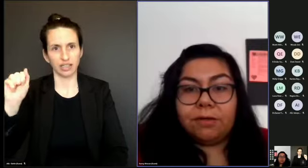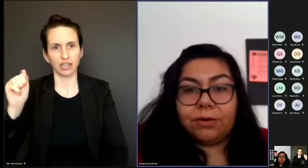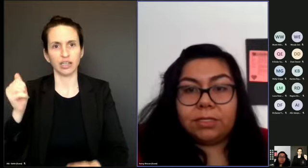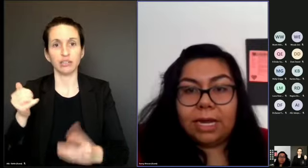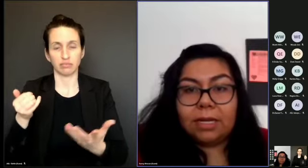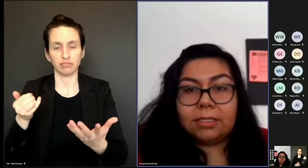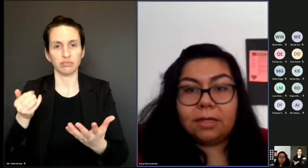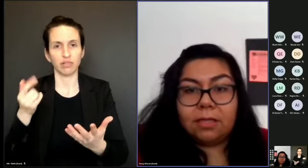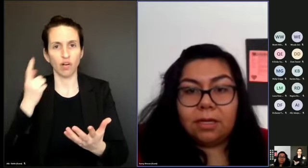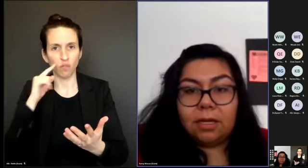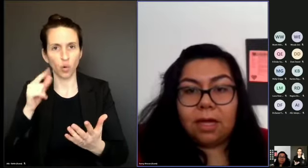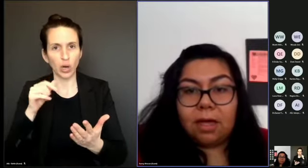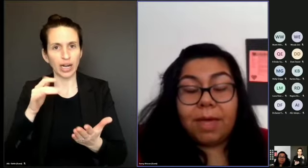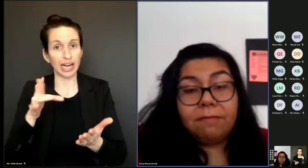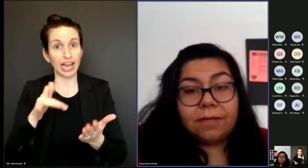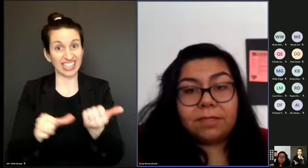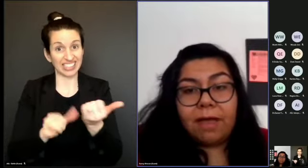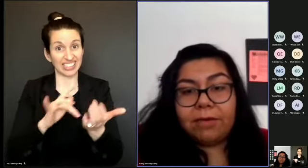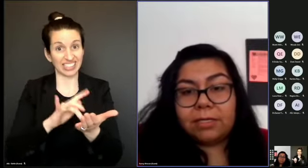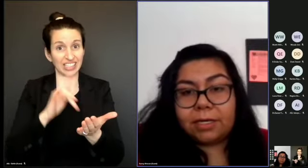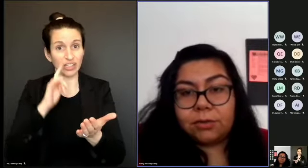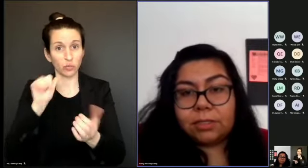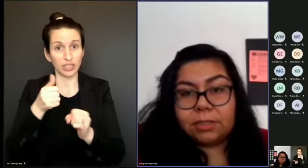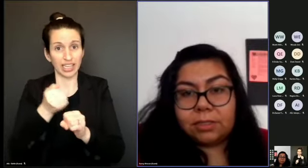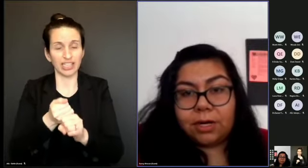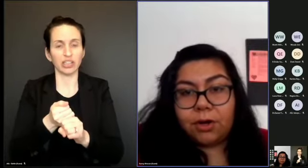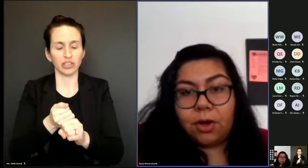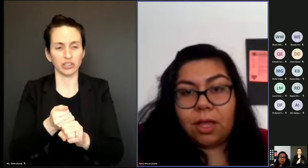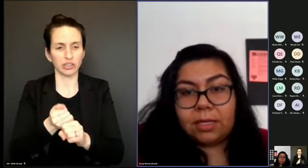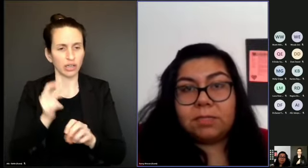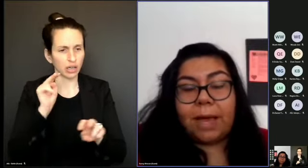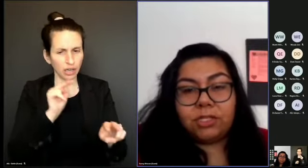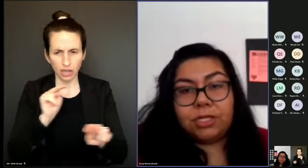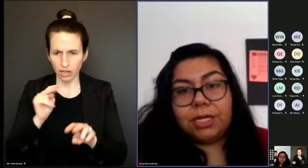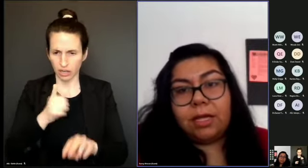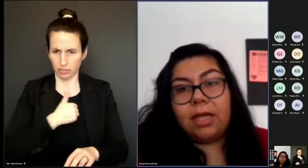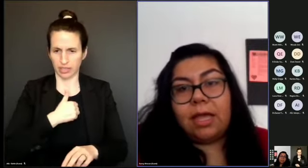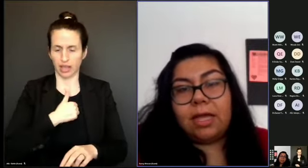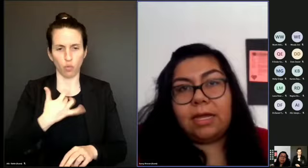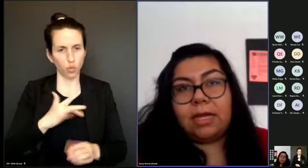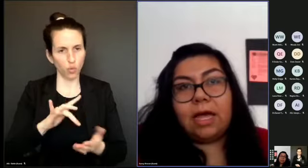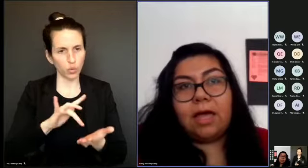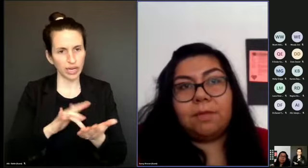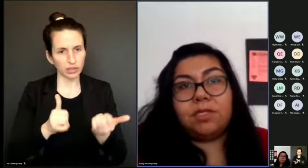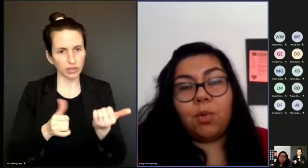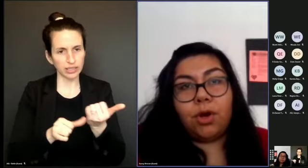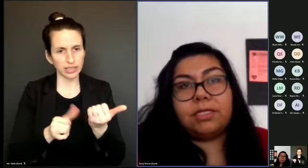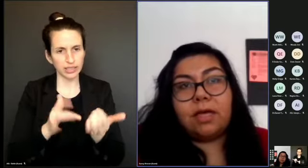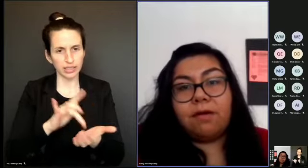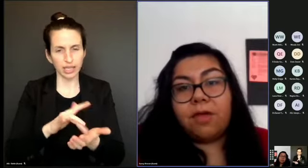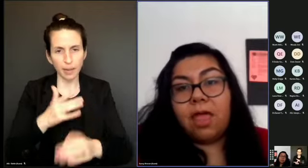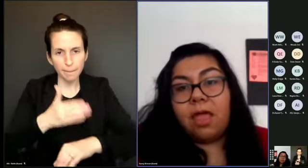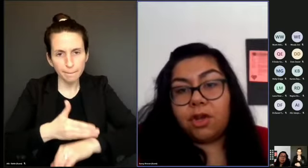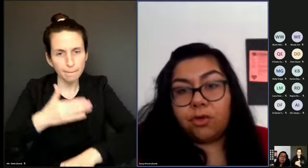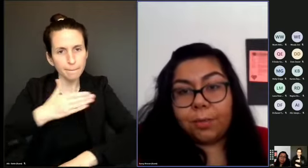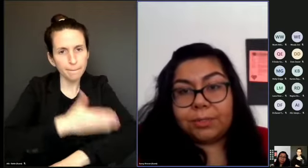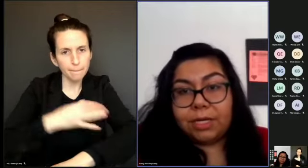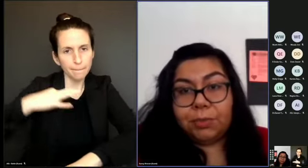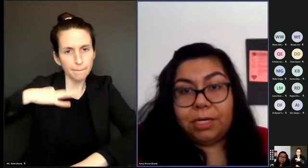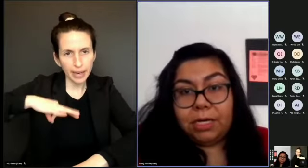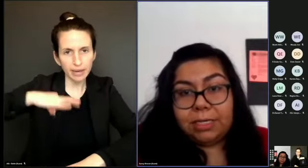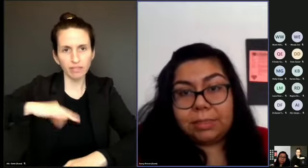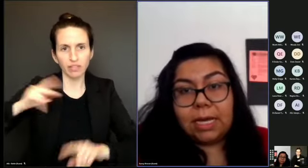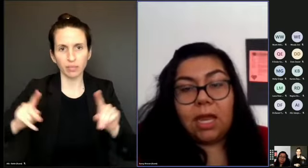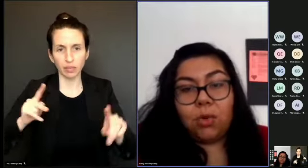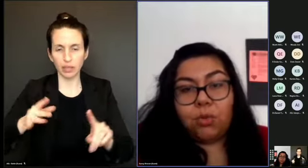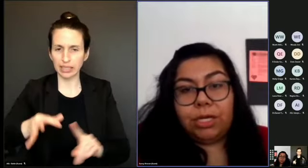able to see firsthand the benefits of having a technical assistance center, especially in support of